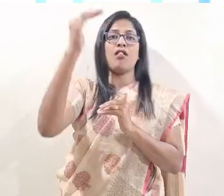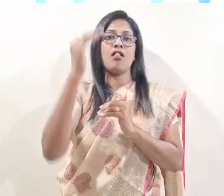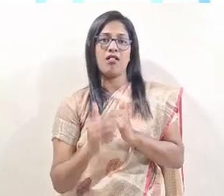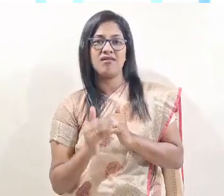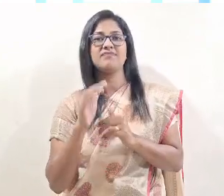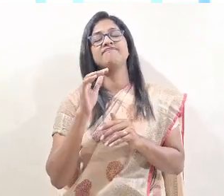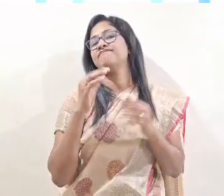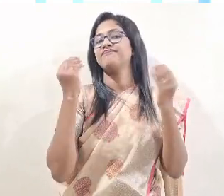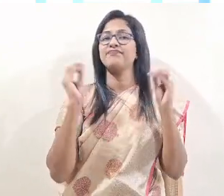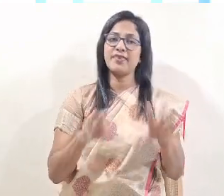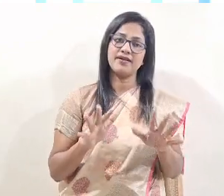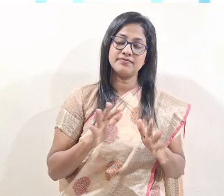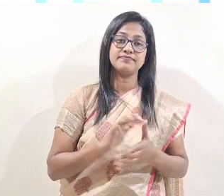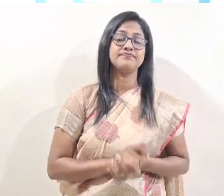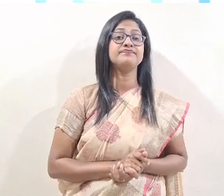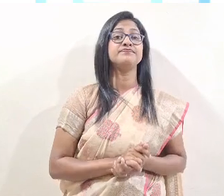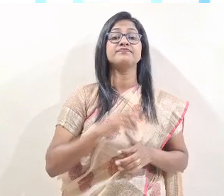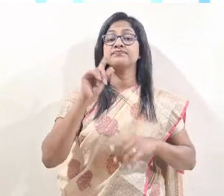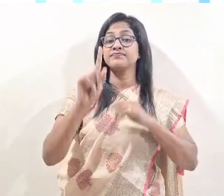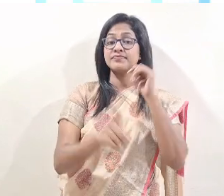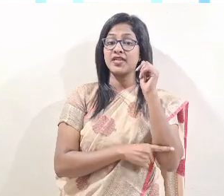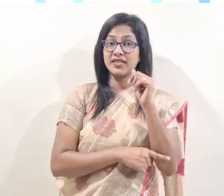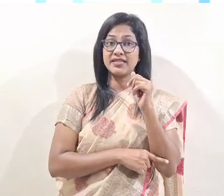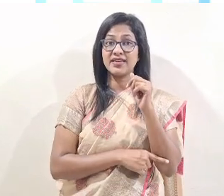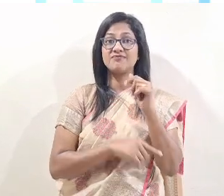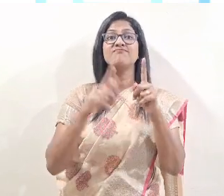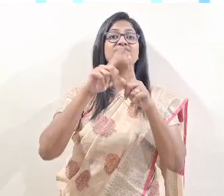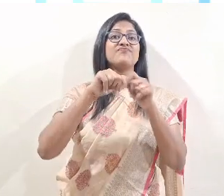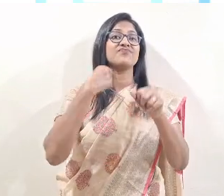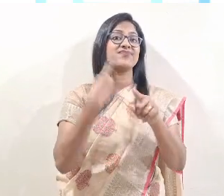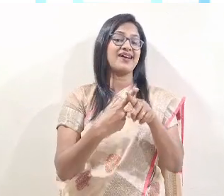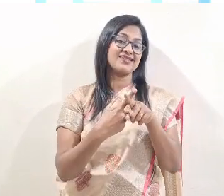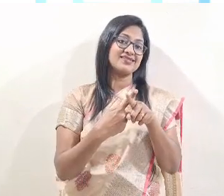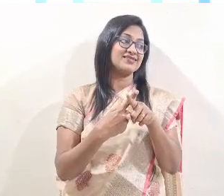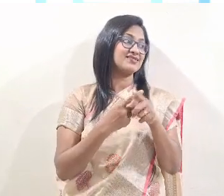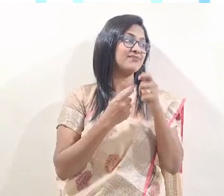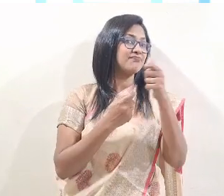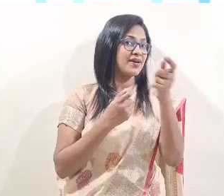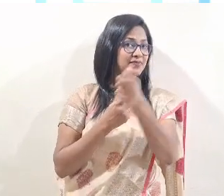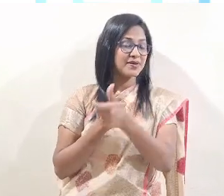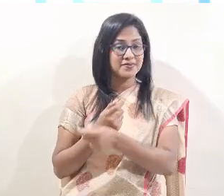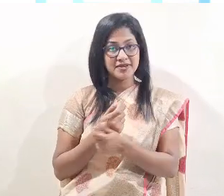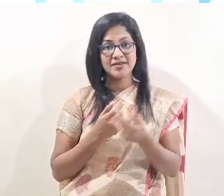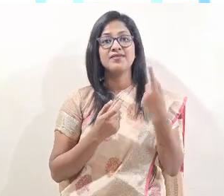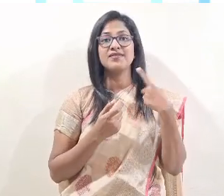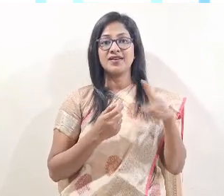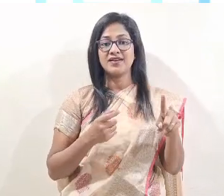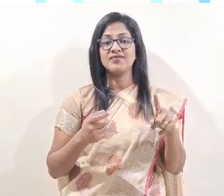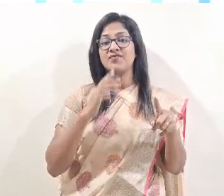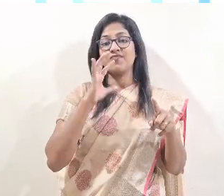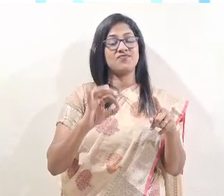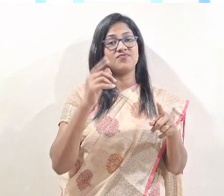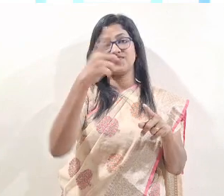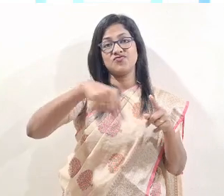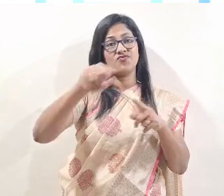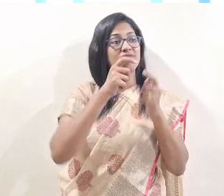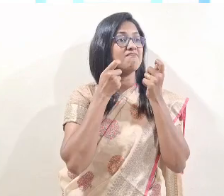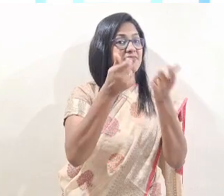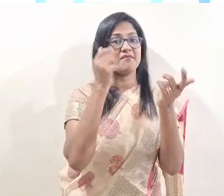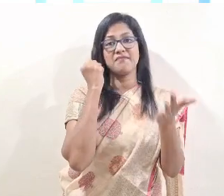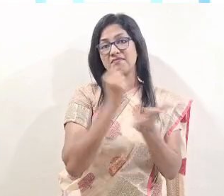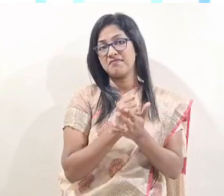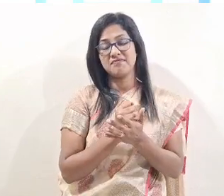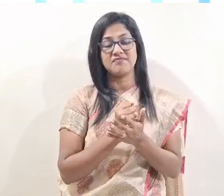Now, in the end, taxpayer, of course, had to pay. There's nothing you can do about